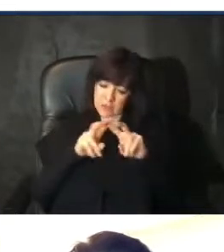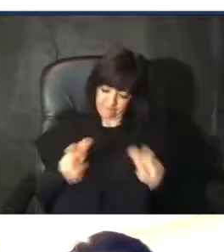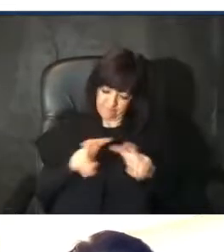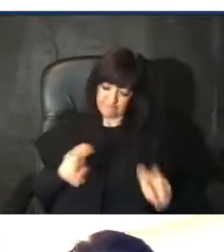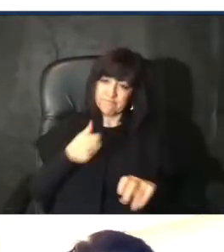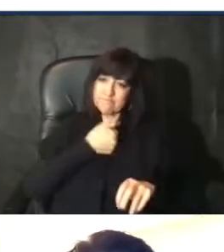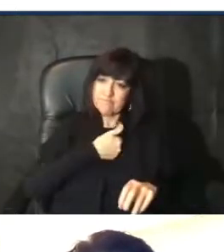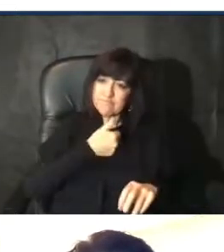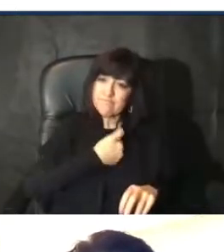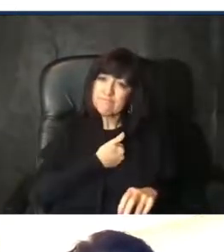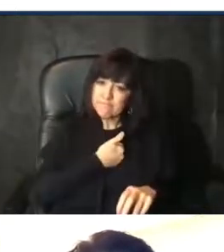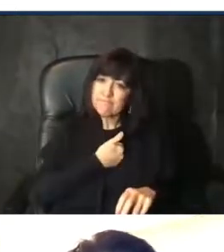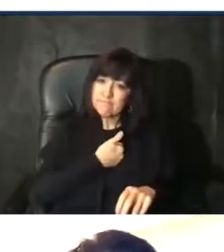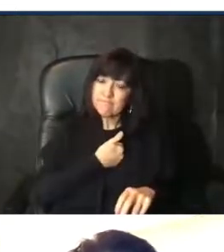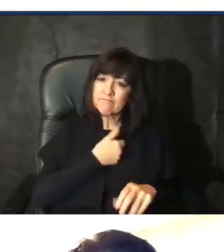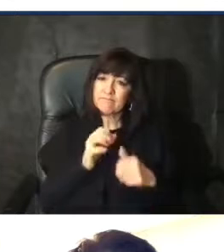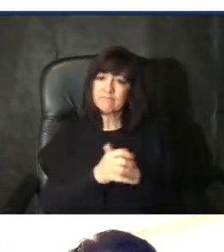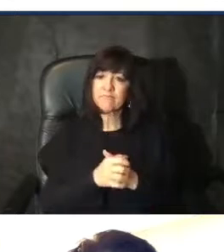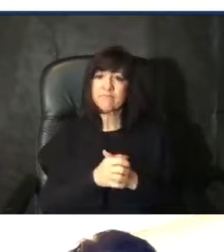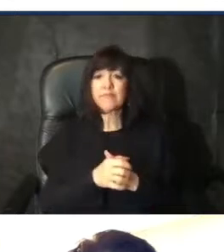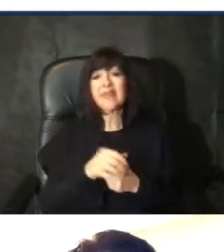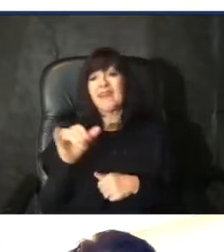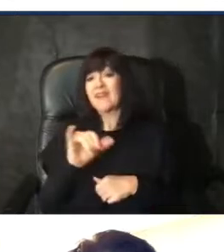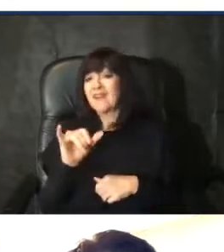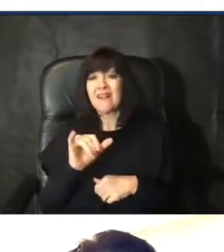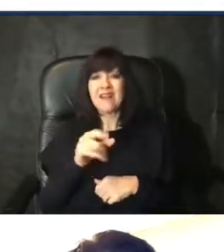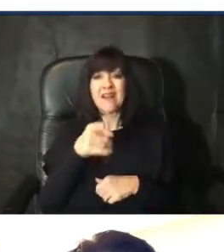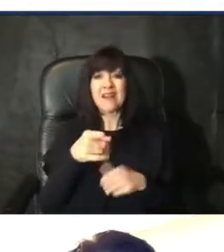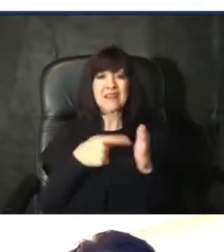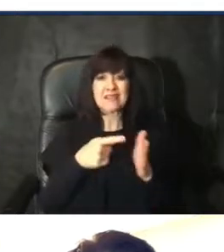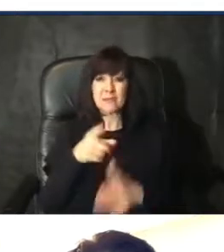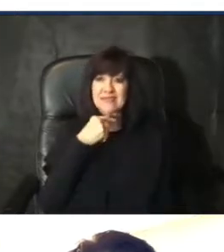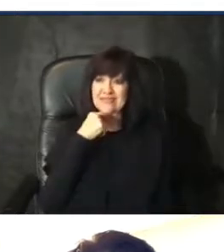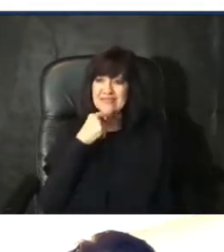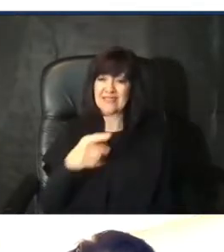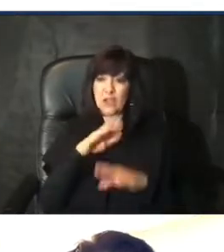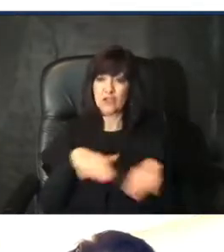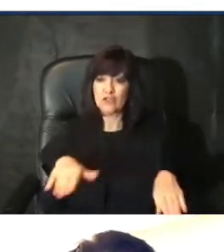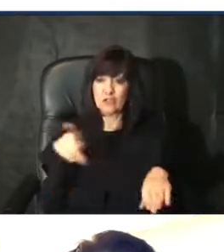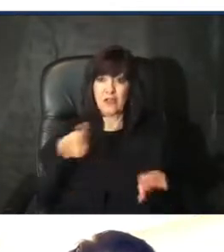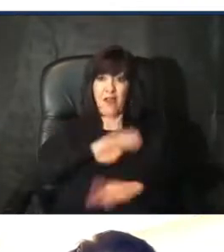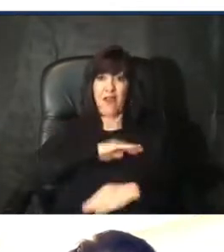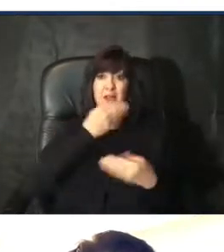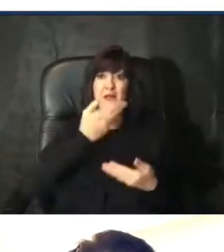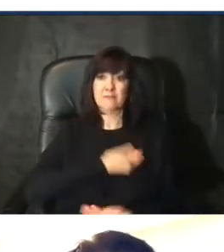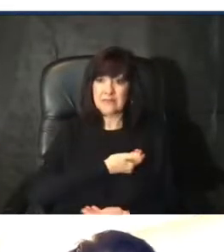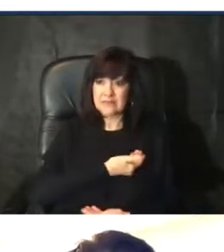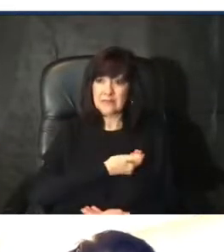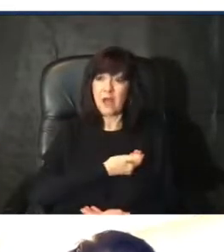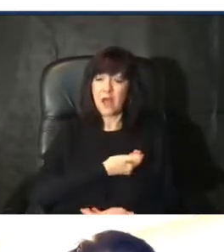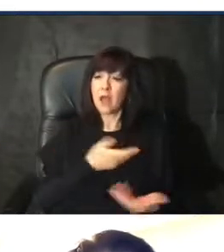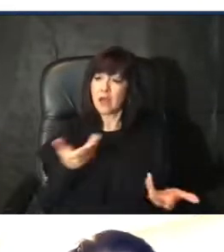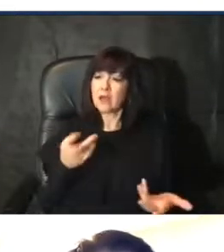need you to go and clean up your toys right now, they're in a state that they won't be able to listen. They can't